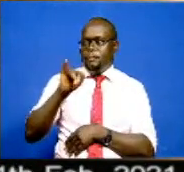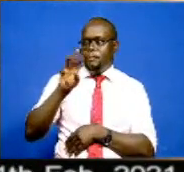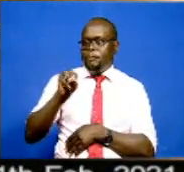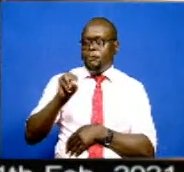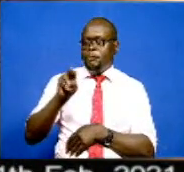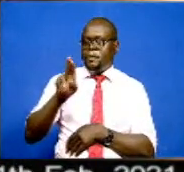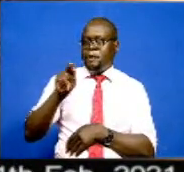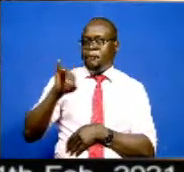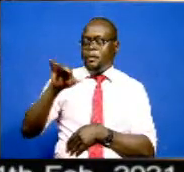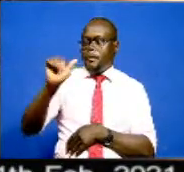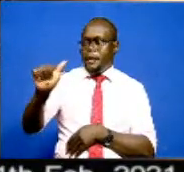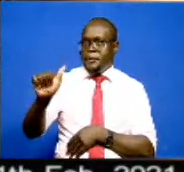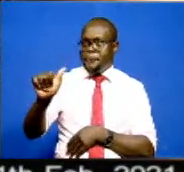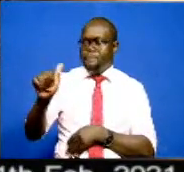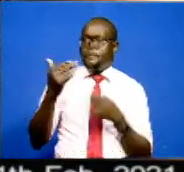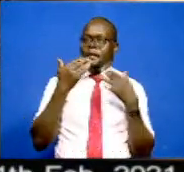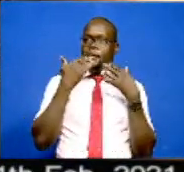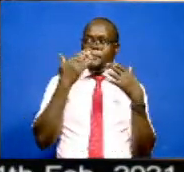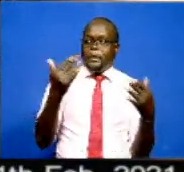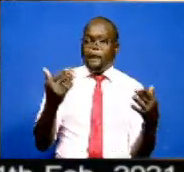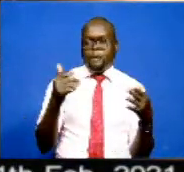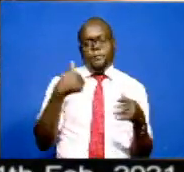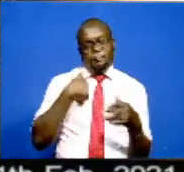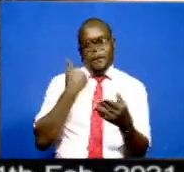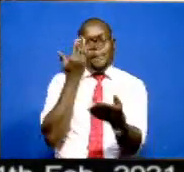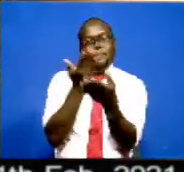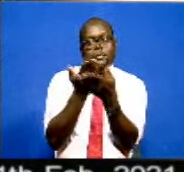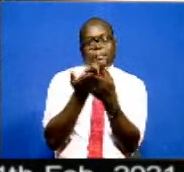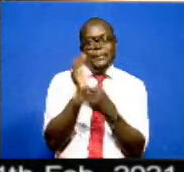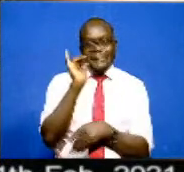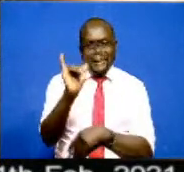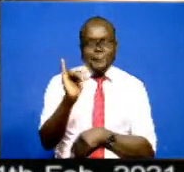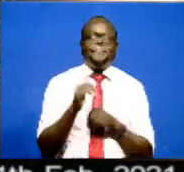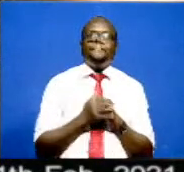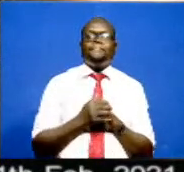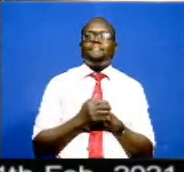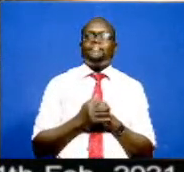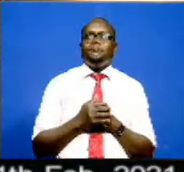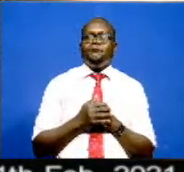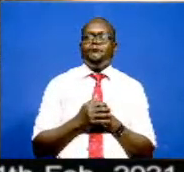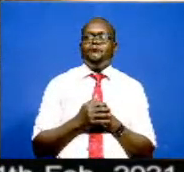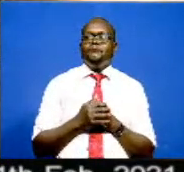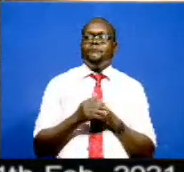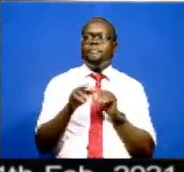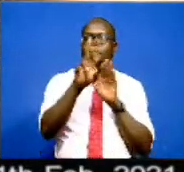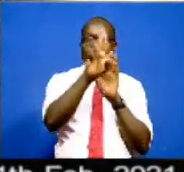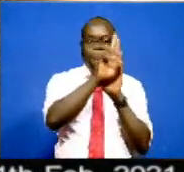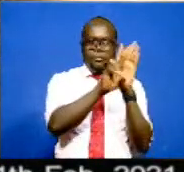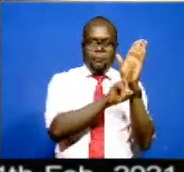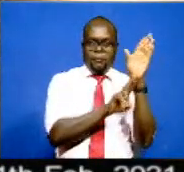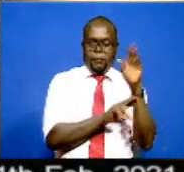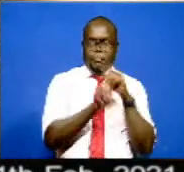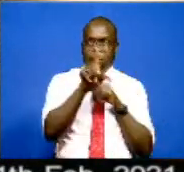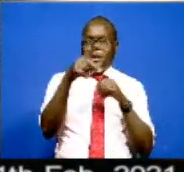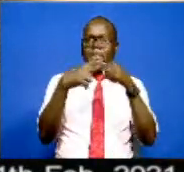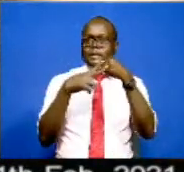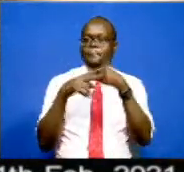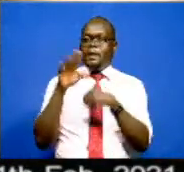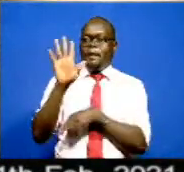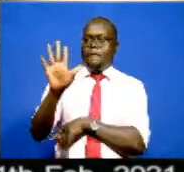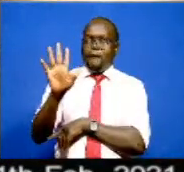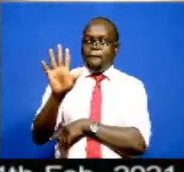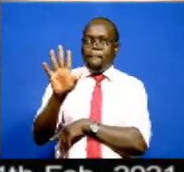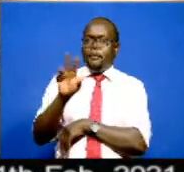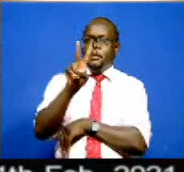Thank you. Honorable Speaker, I beg to move that pursuant to the provisions of Standing Order 175